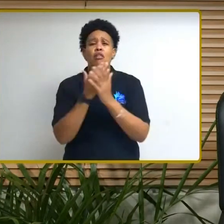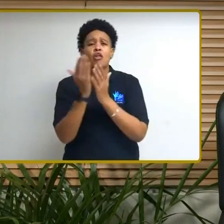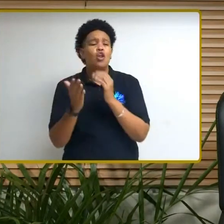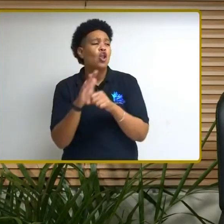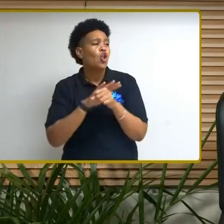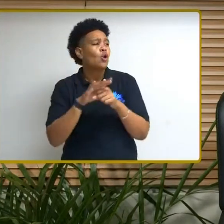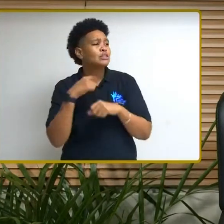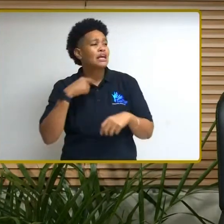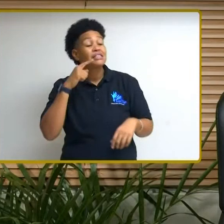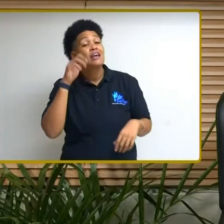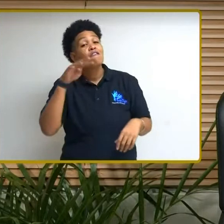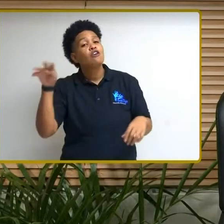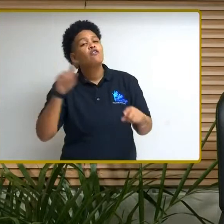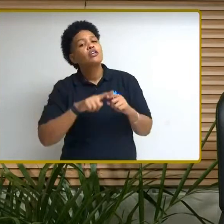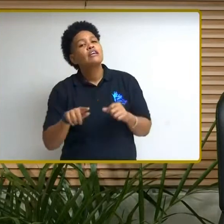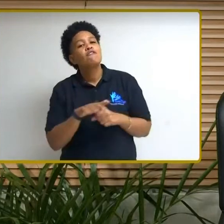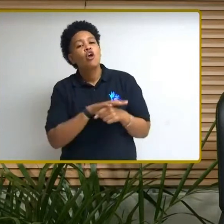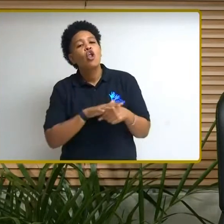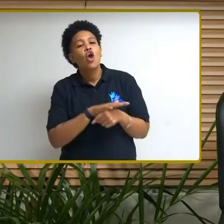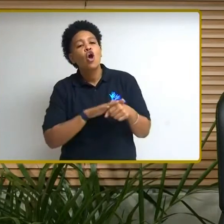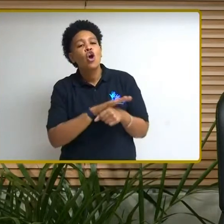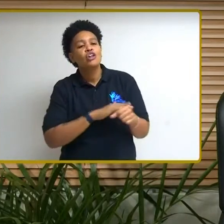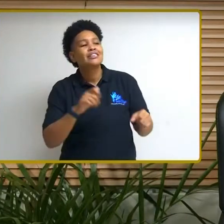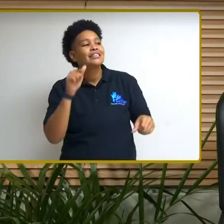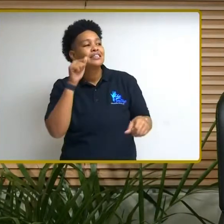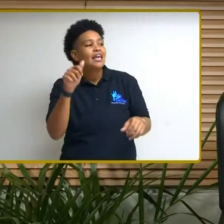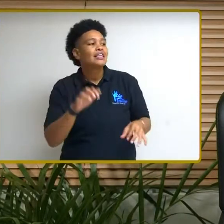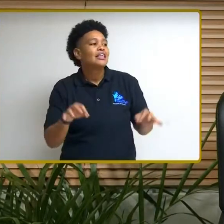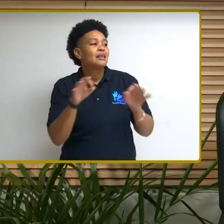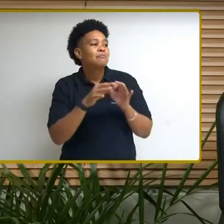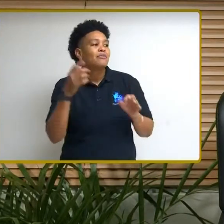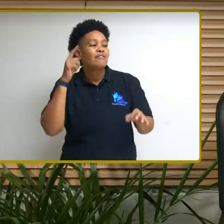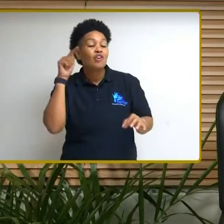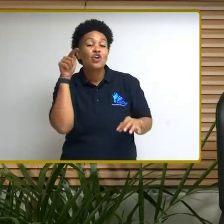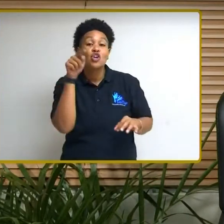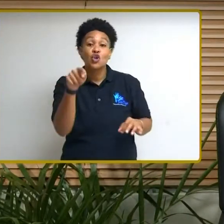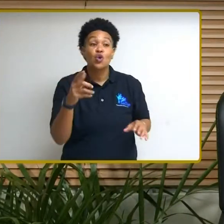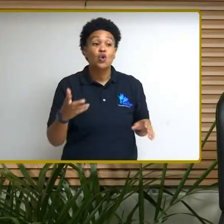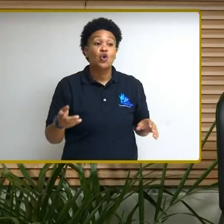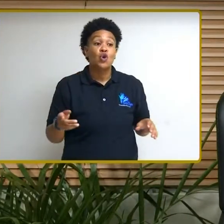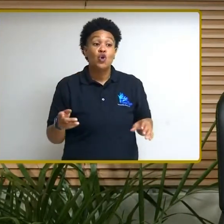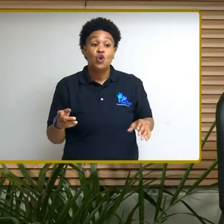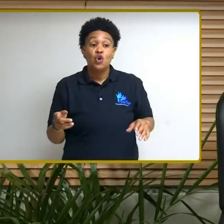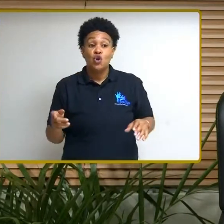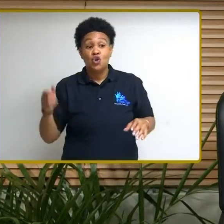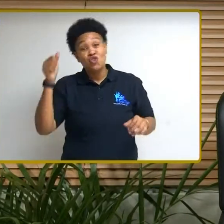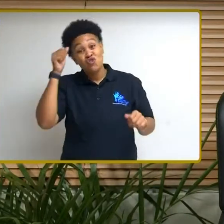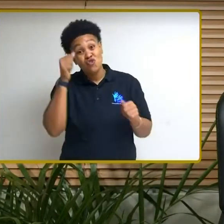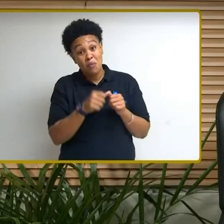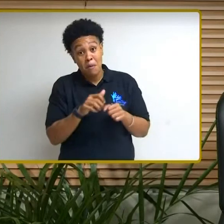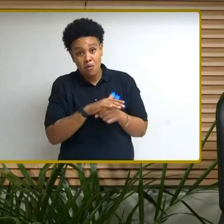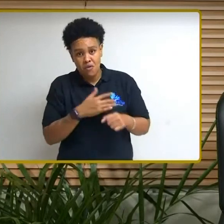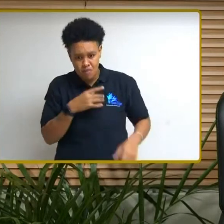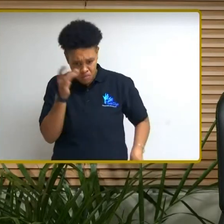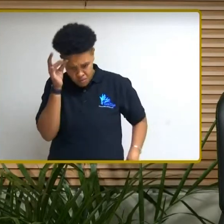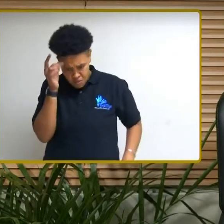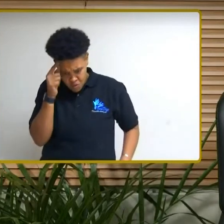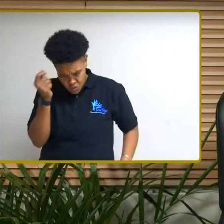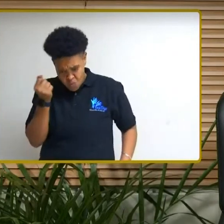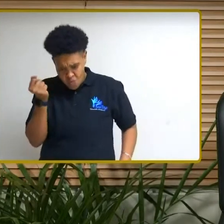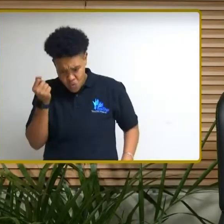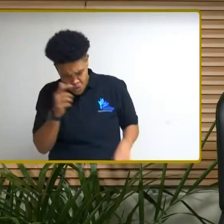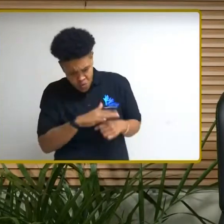say, 44. Now, it's not that important for you to remember the sites. What